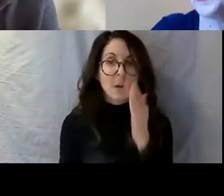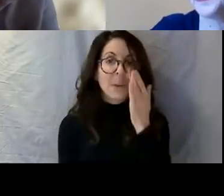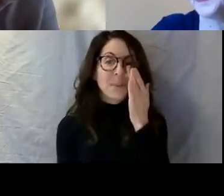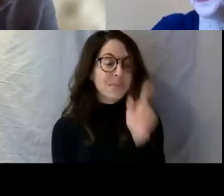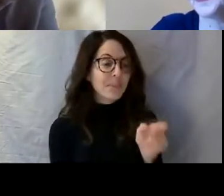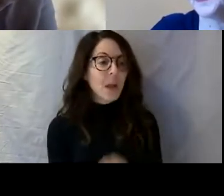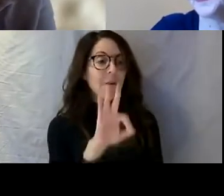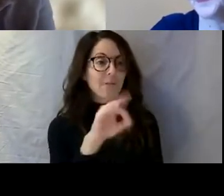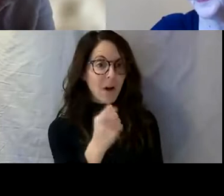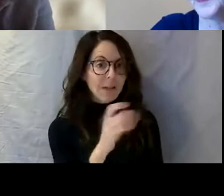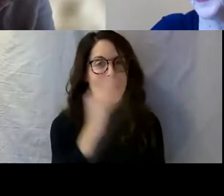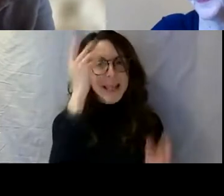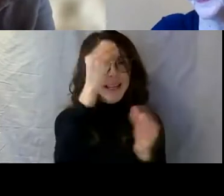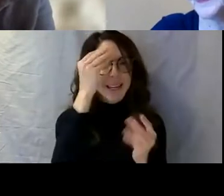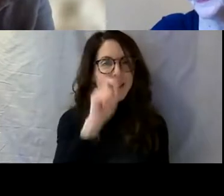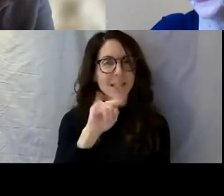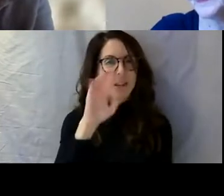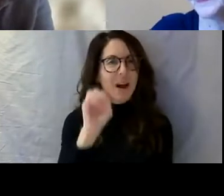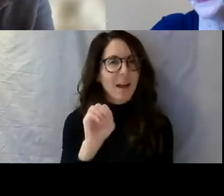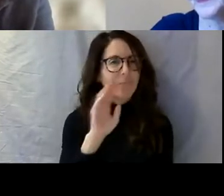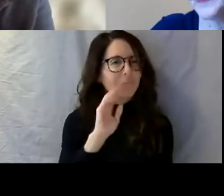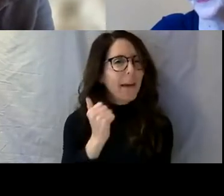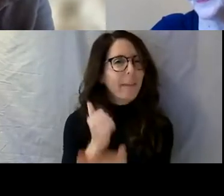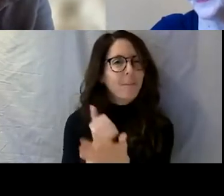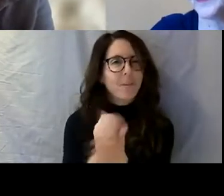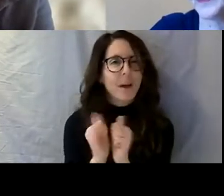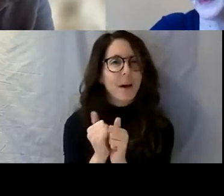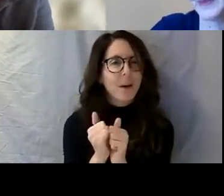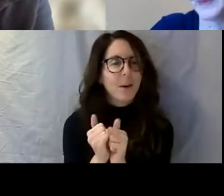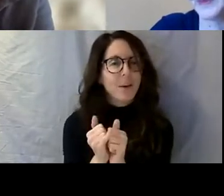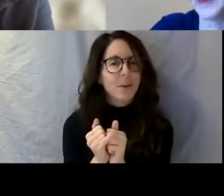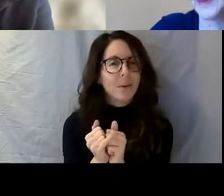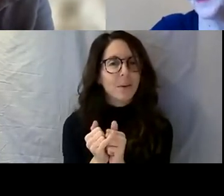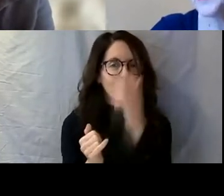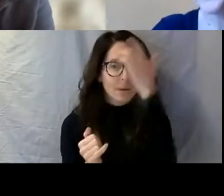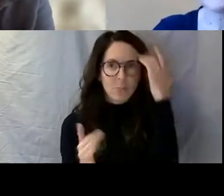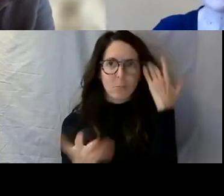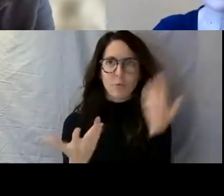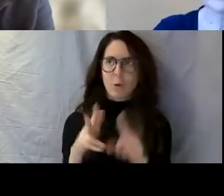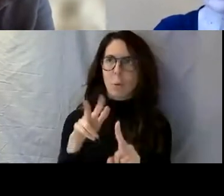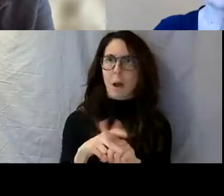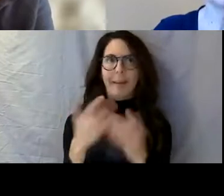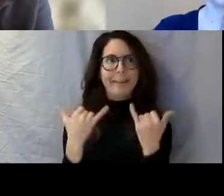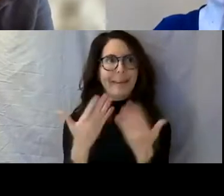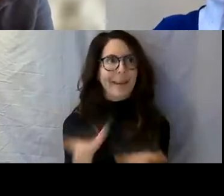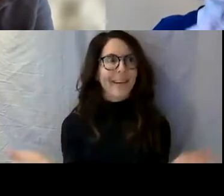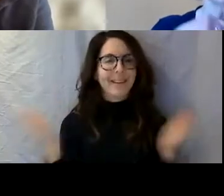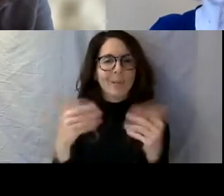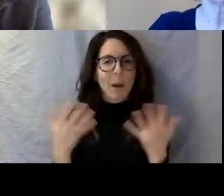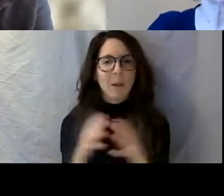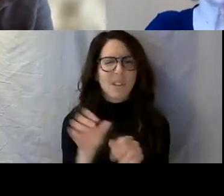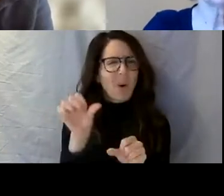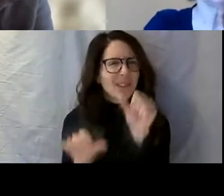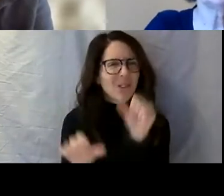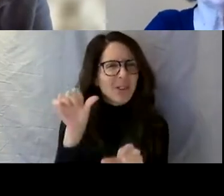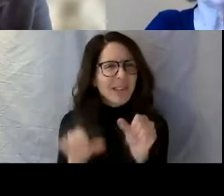now? I was trying to think about this in relation to the kind of context that we're in. So that uncertainty, that context of